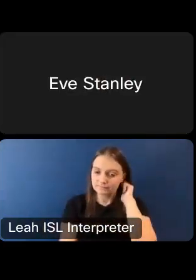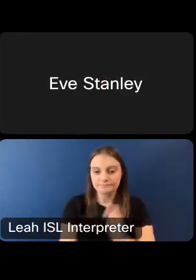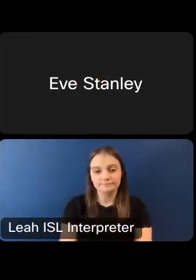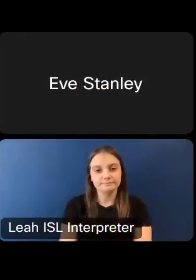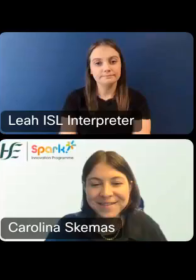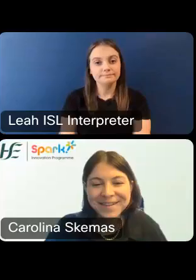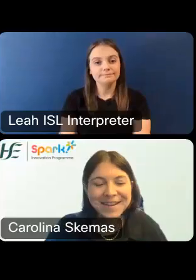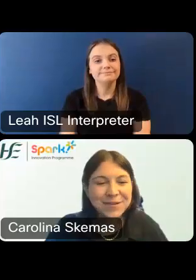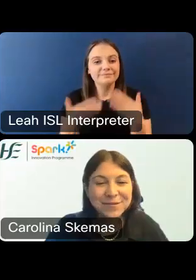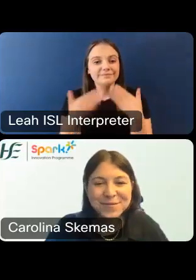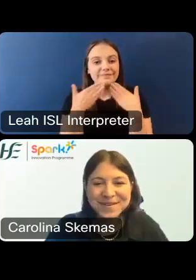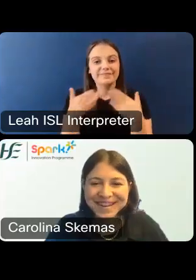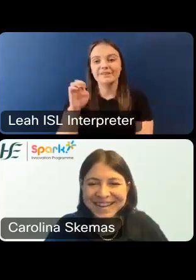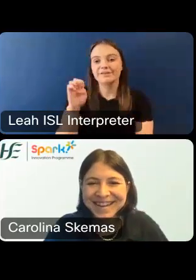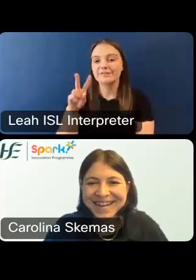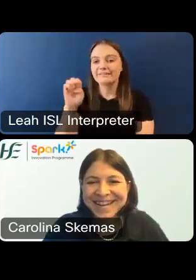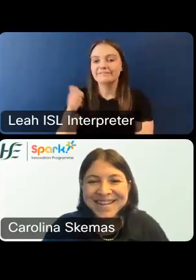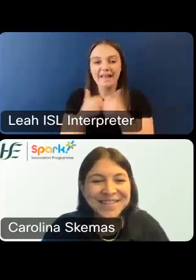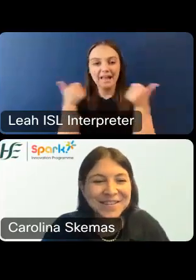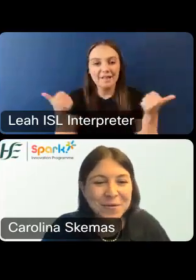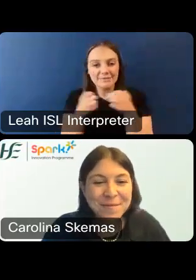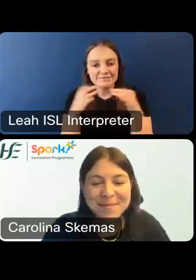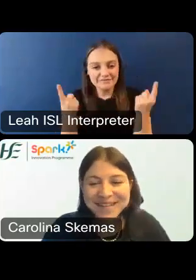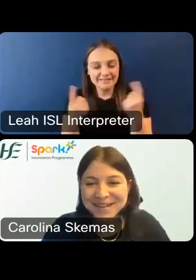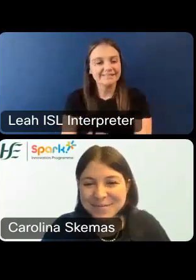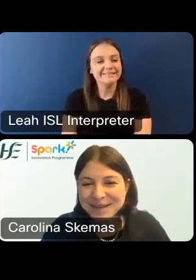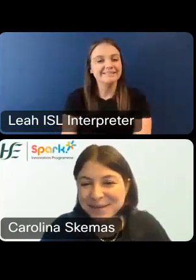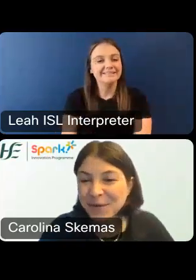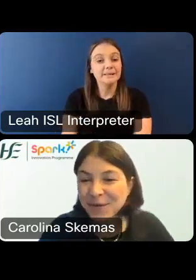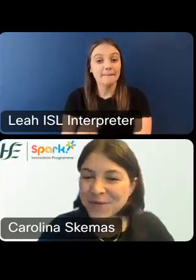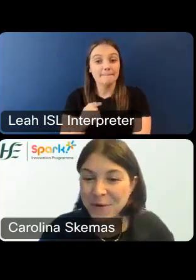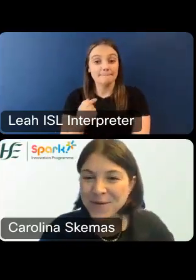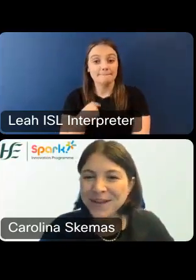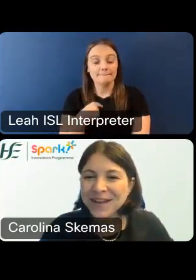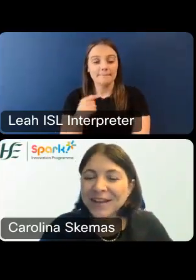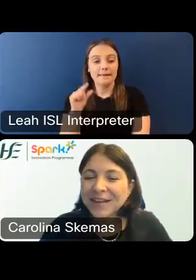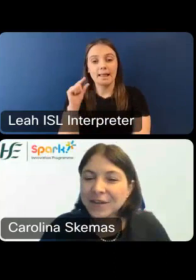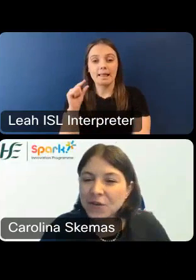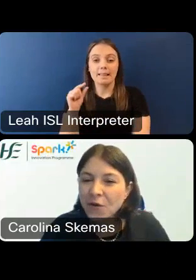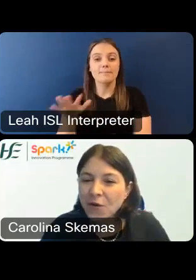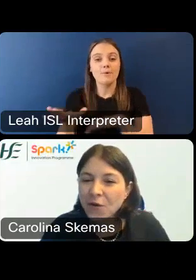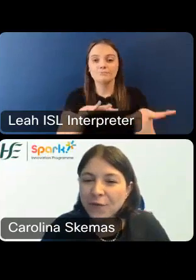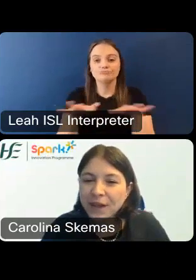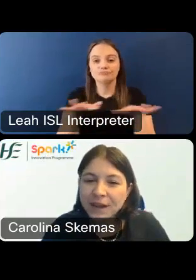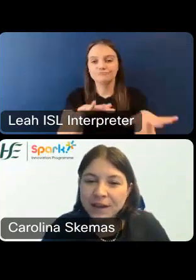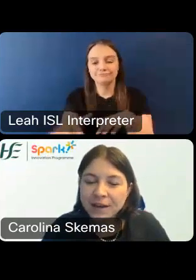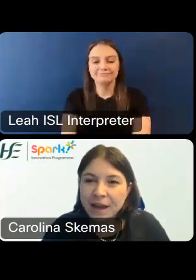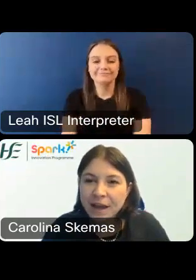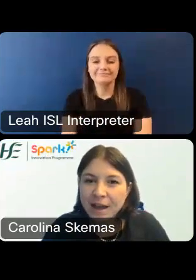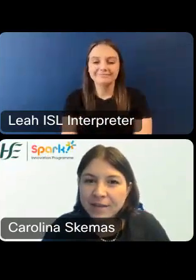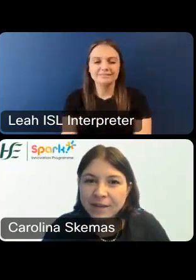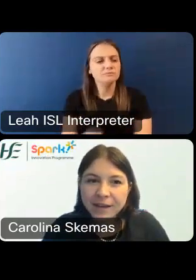Thank you, Eve, and hello, everyone. So my part is going to be a little bit more informal. So I don't know if we